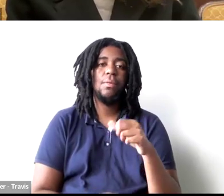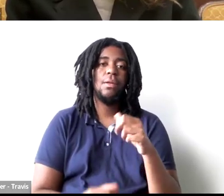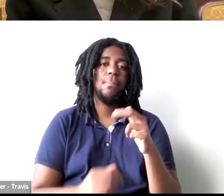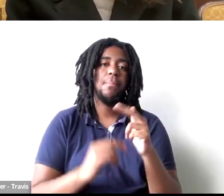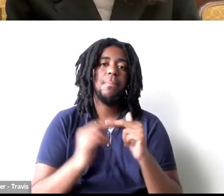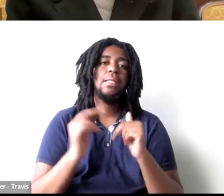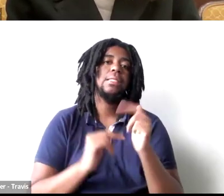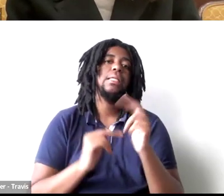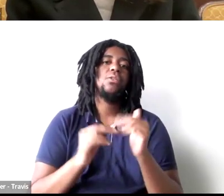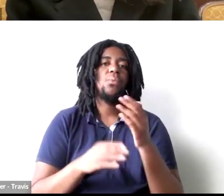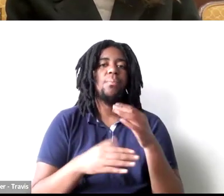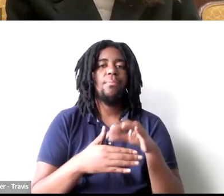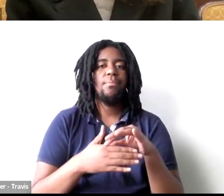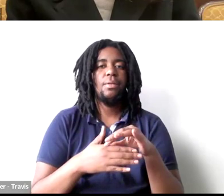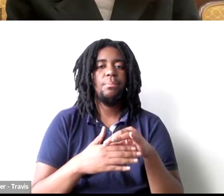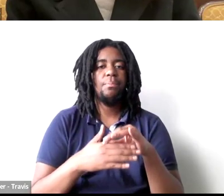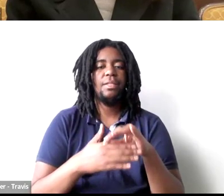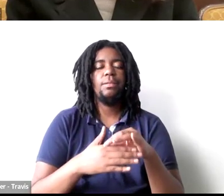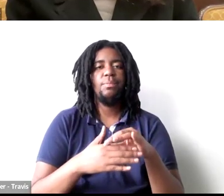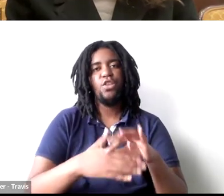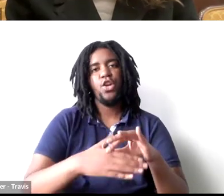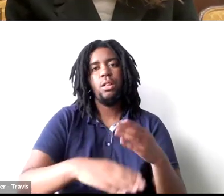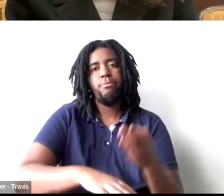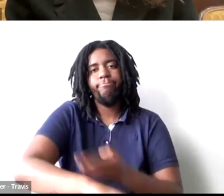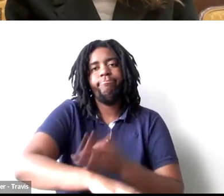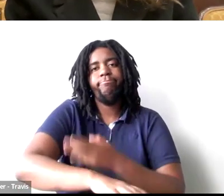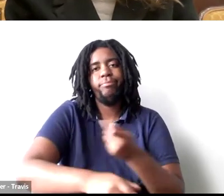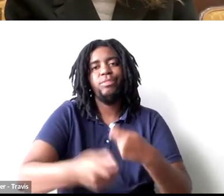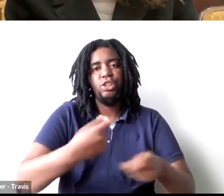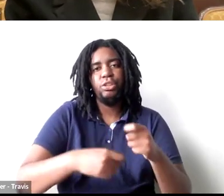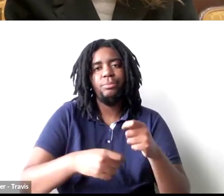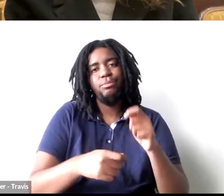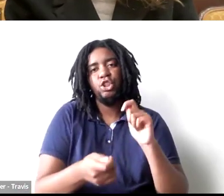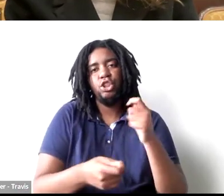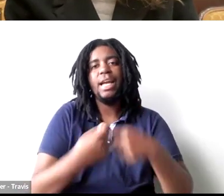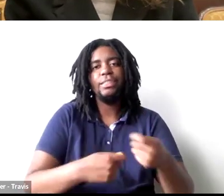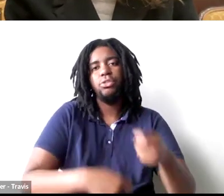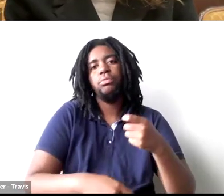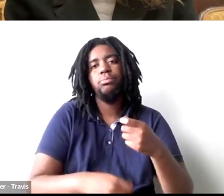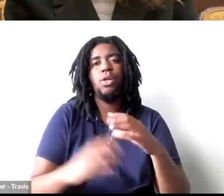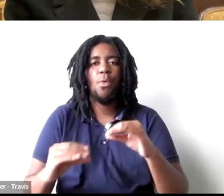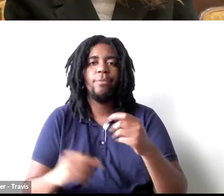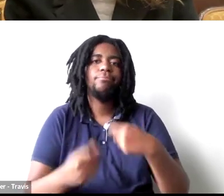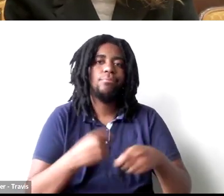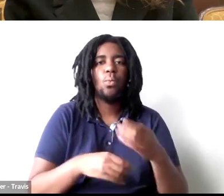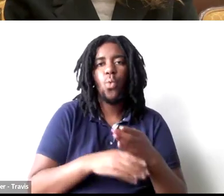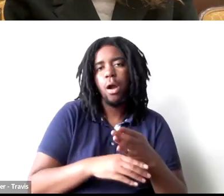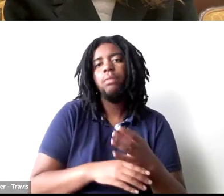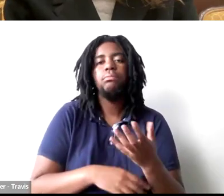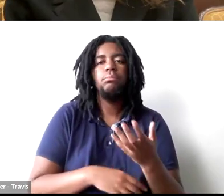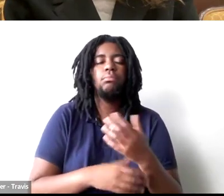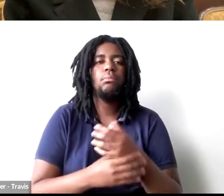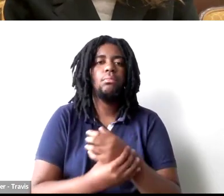as Carol suggested, multiple buildings being referenced here. Um, all right. There